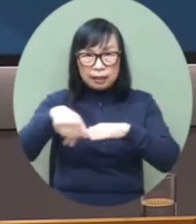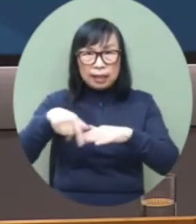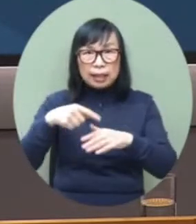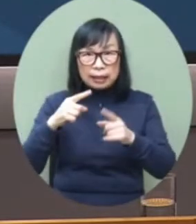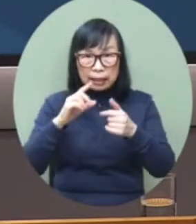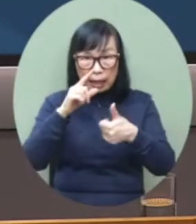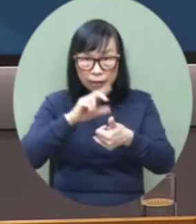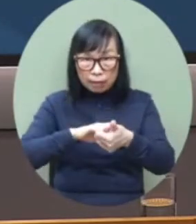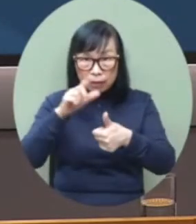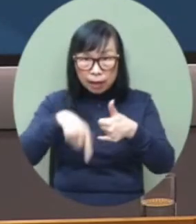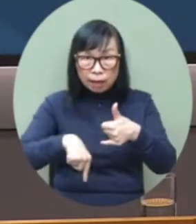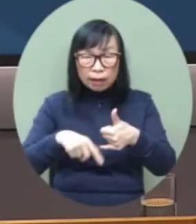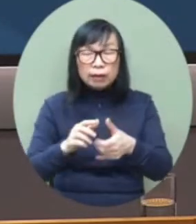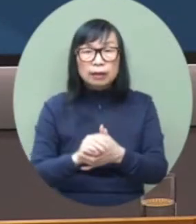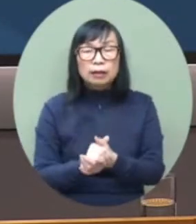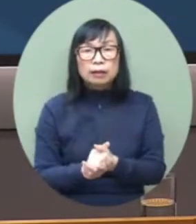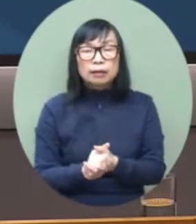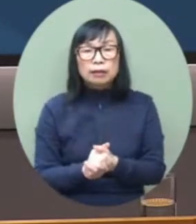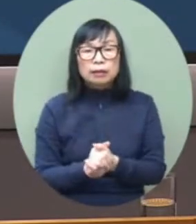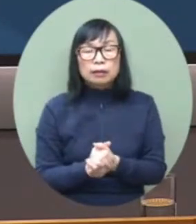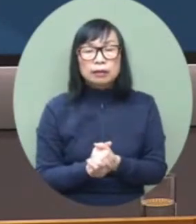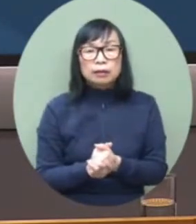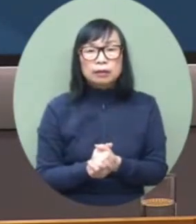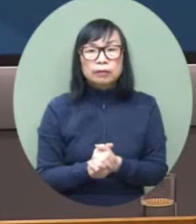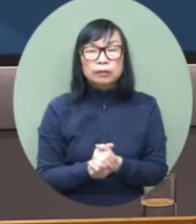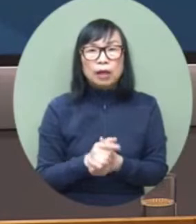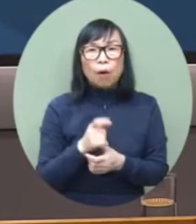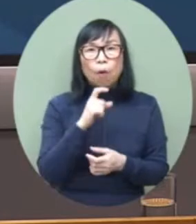people who are waiting to be quarantined,